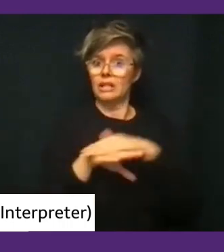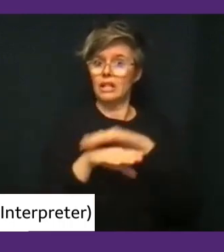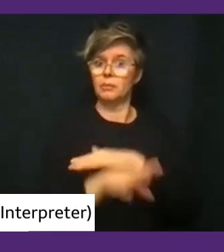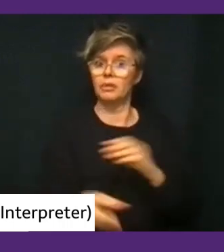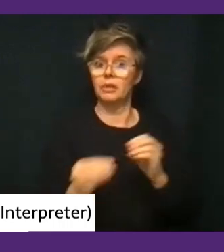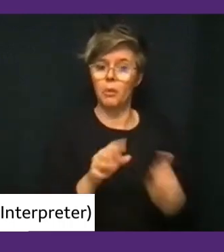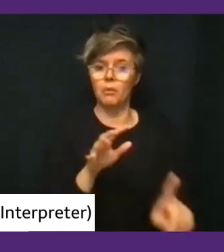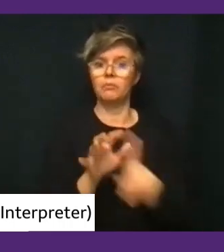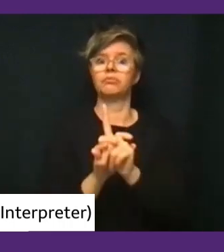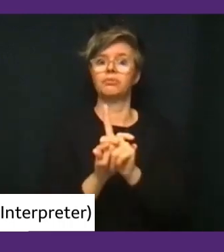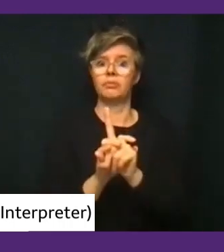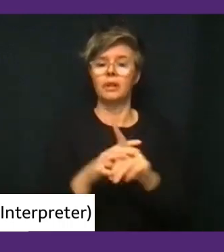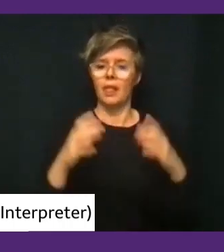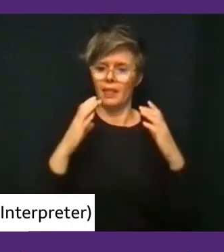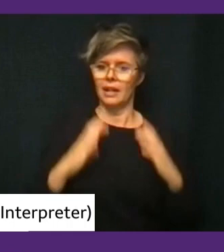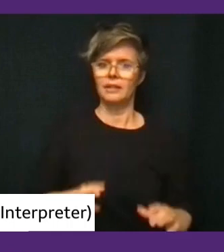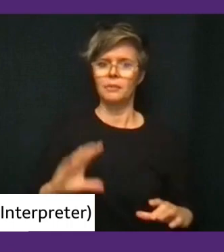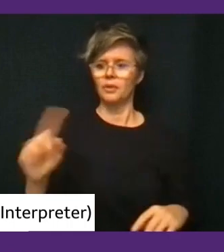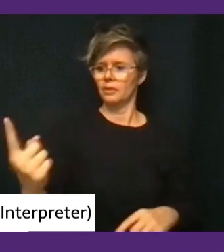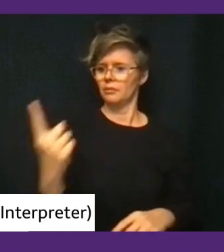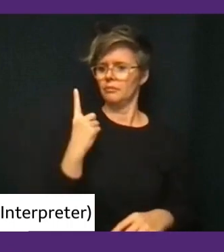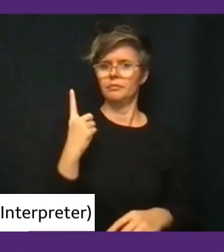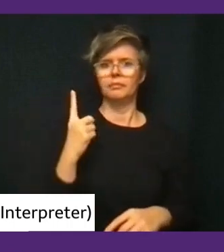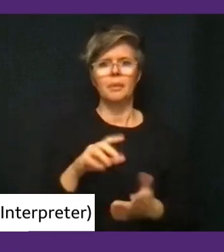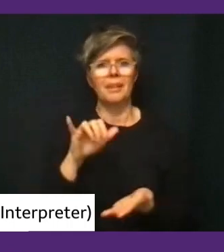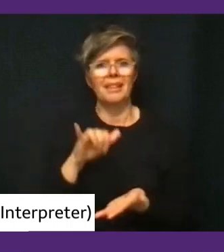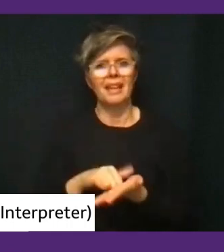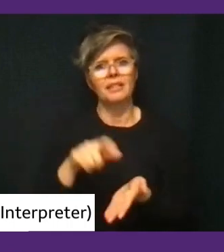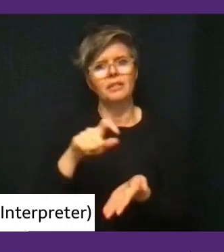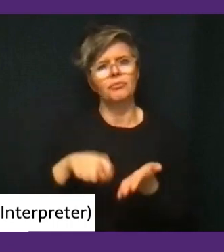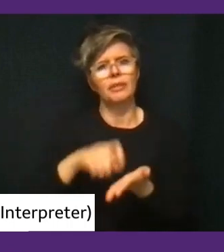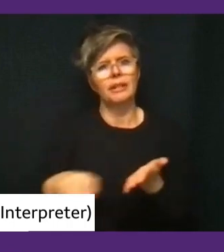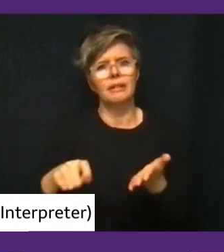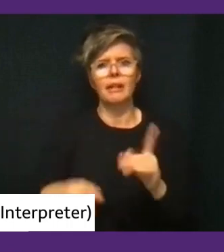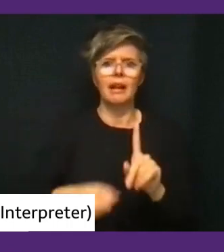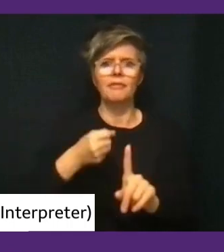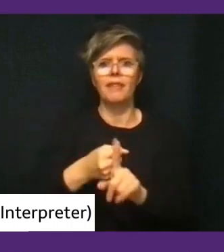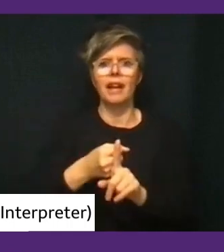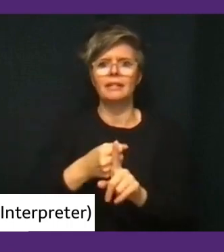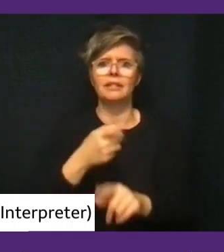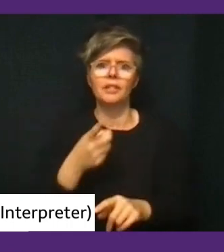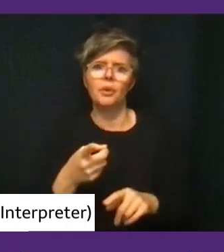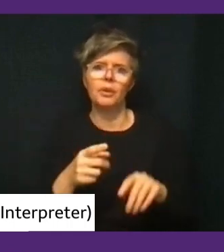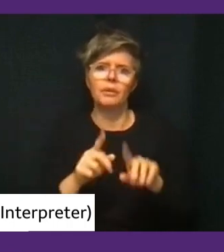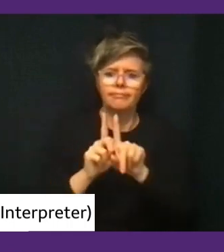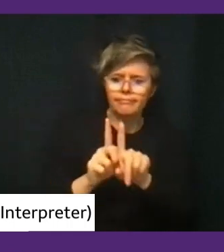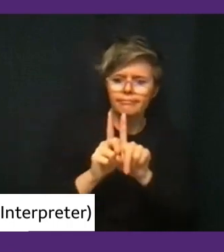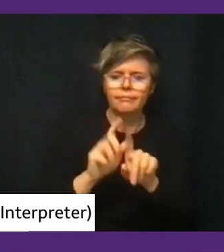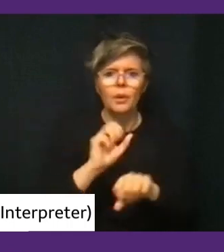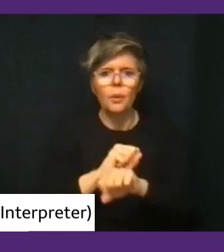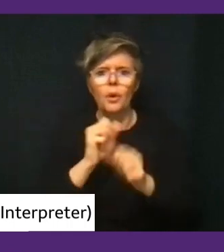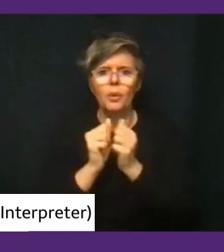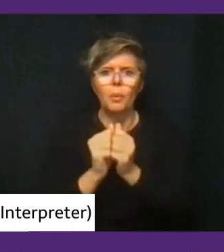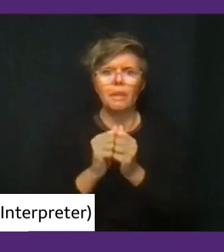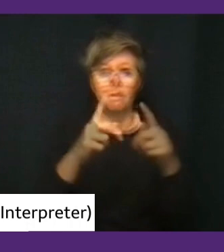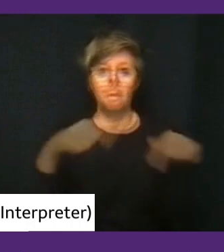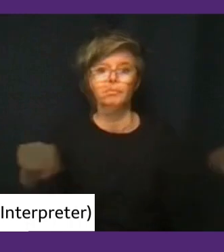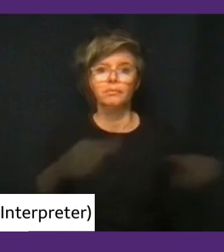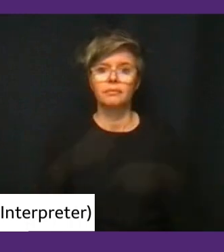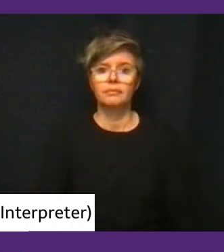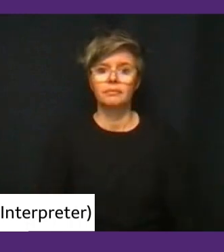that changing? Because that's the ripple effect then, I guess, of you working alongside them and changing and making their products and services more